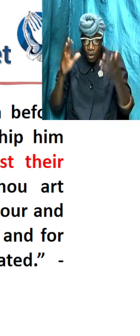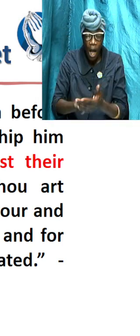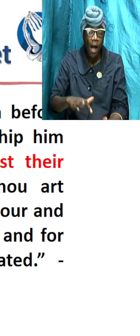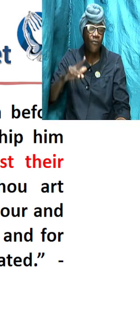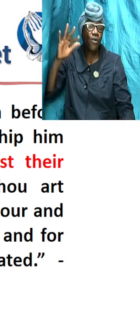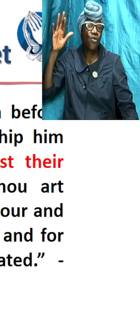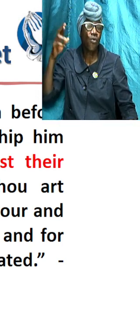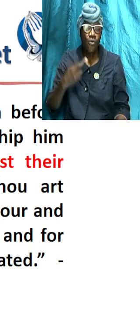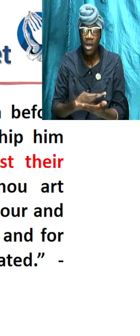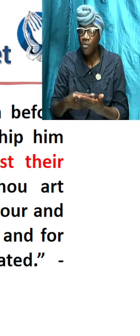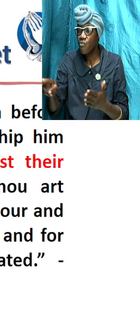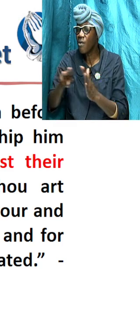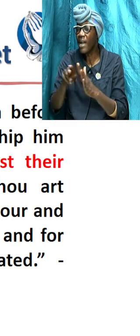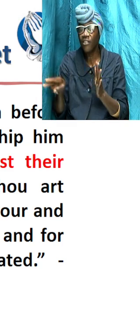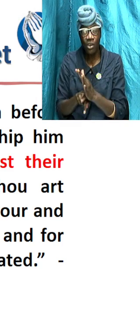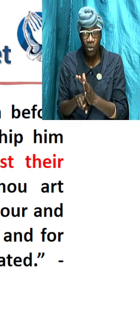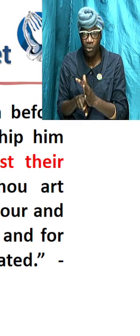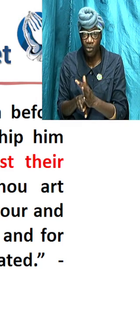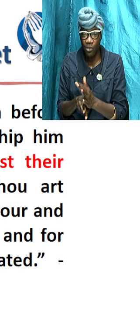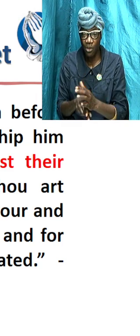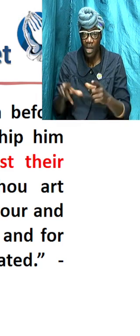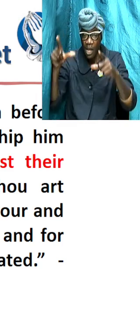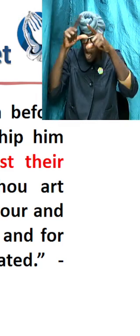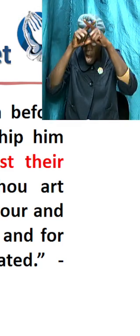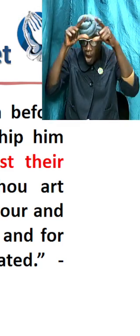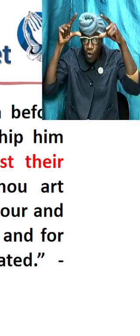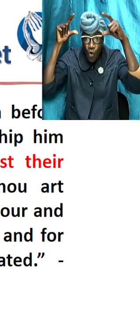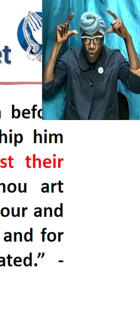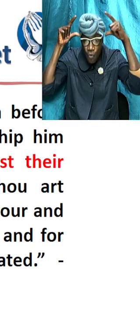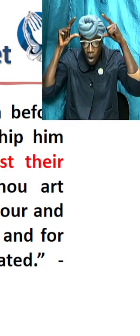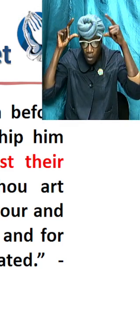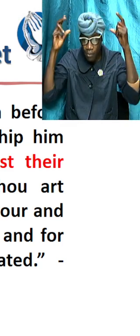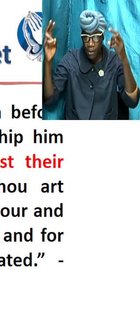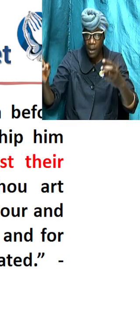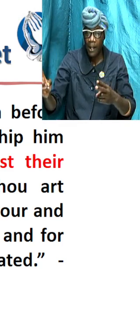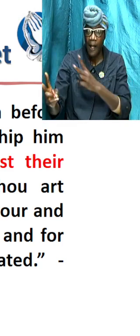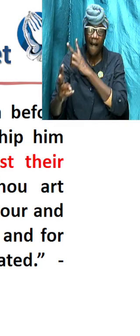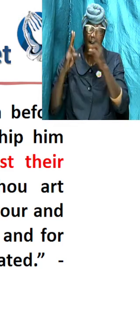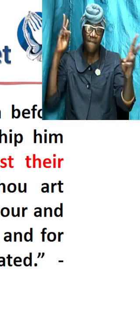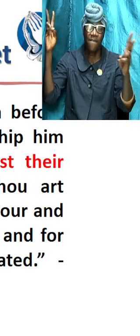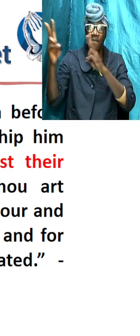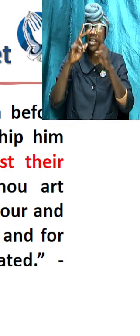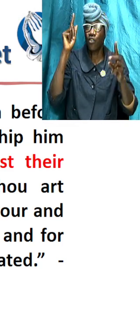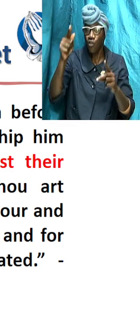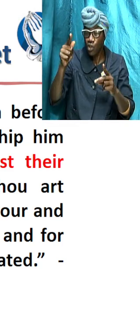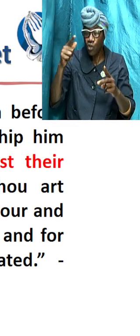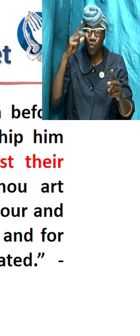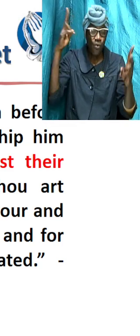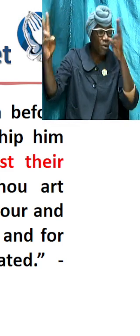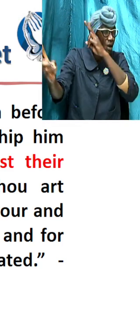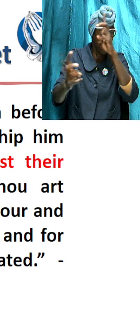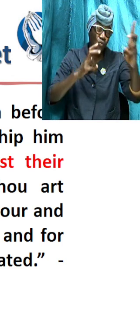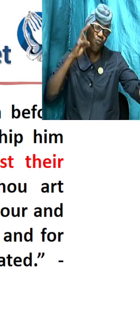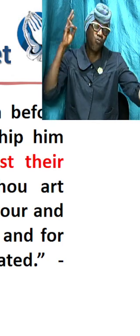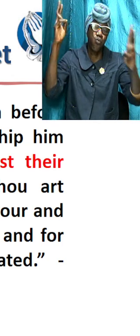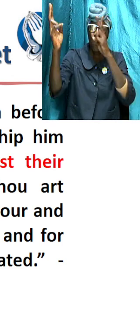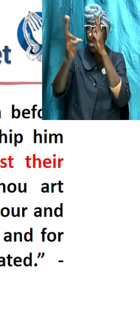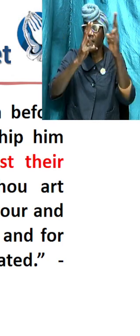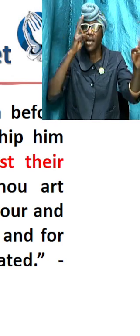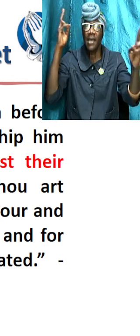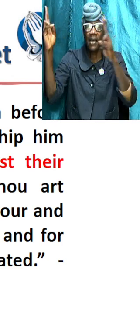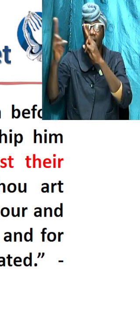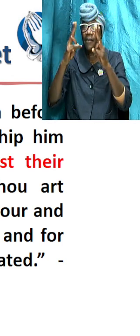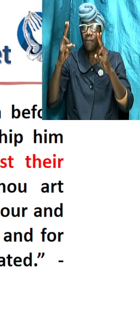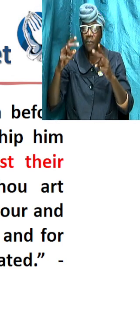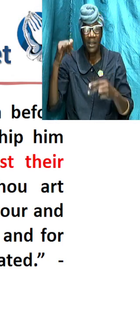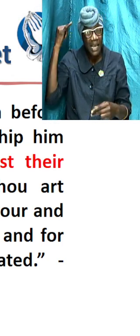is Stephanos, a crown of victory. You have overcome. You have overcome.